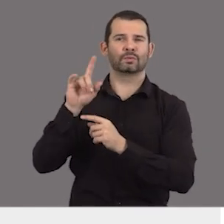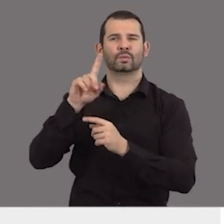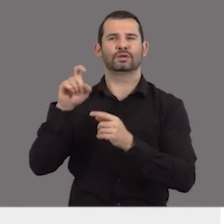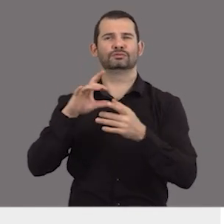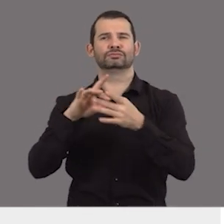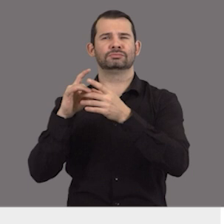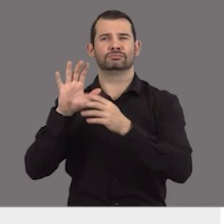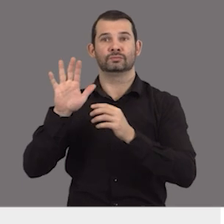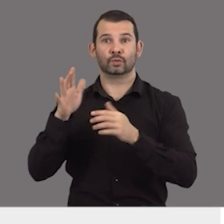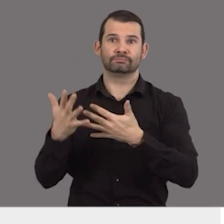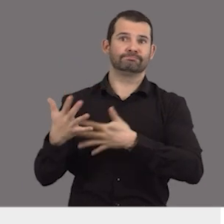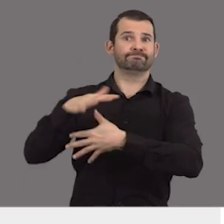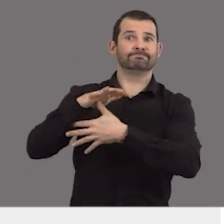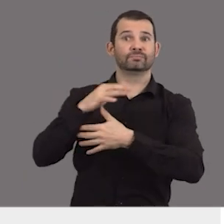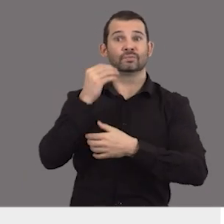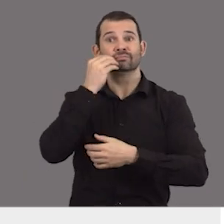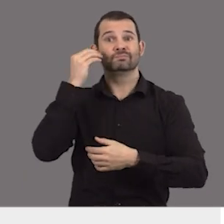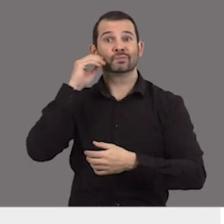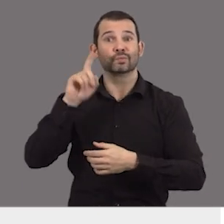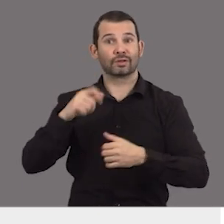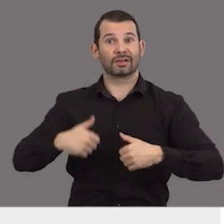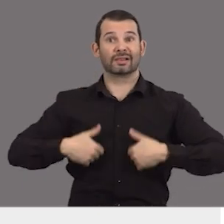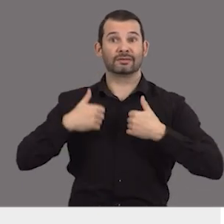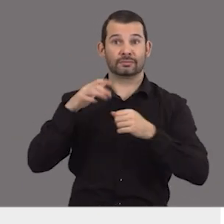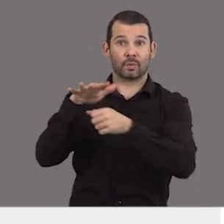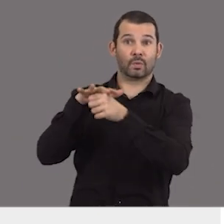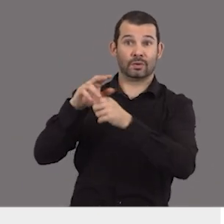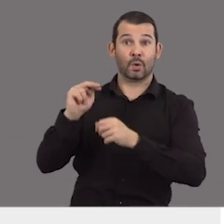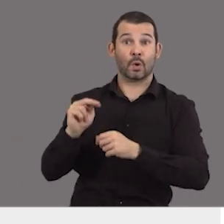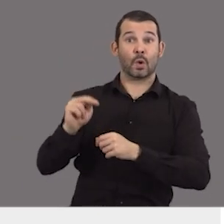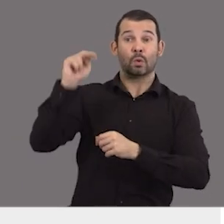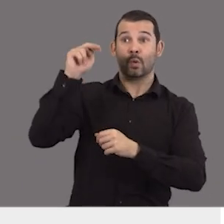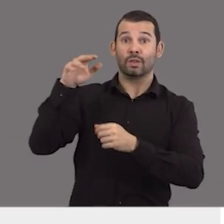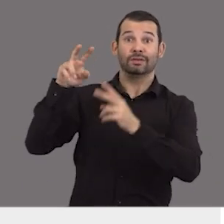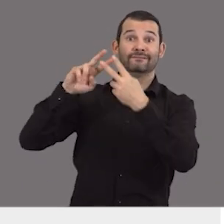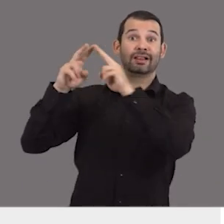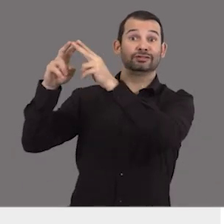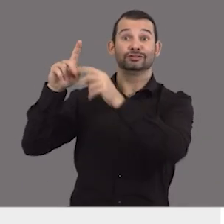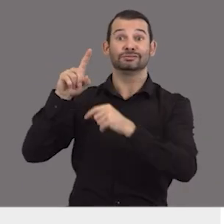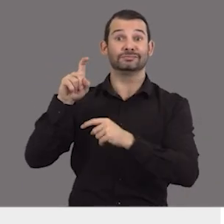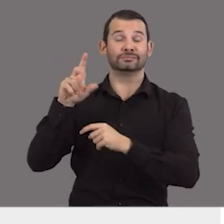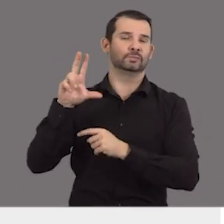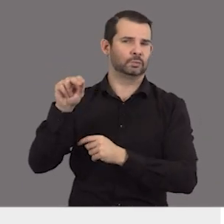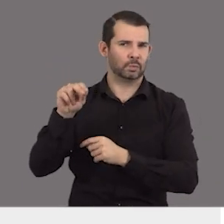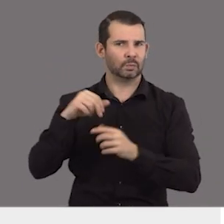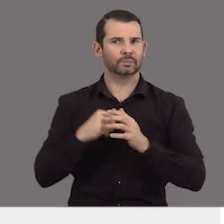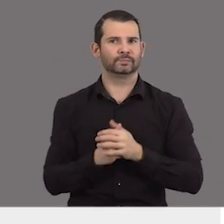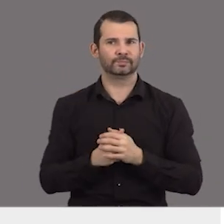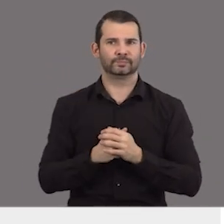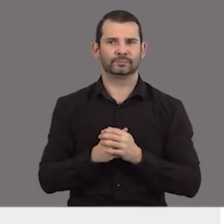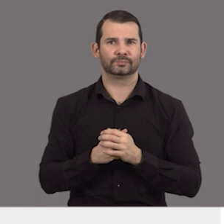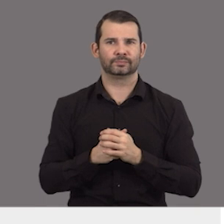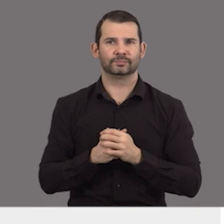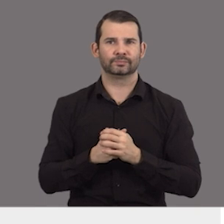Answer no to the question, is your principal residence located in a northern village?